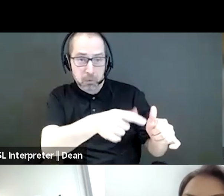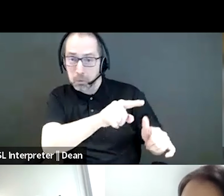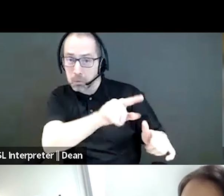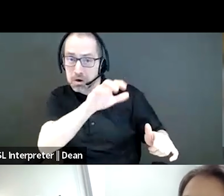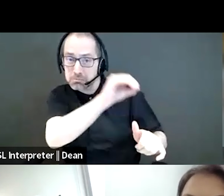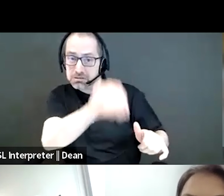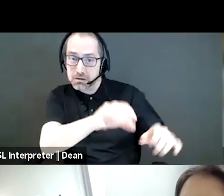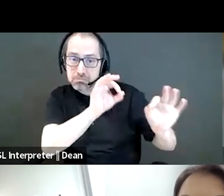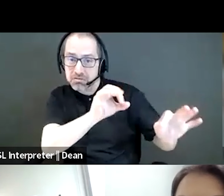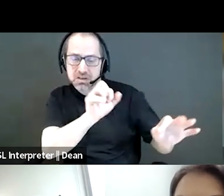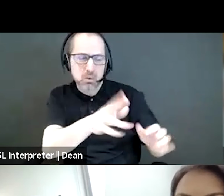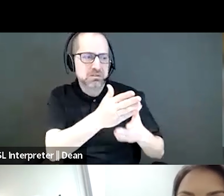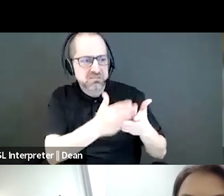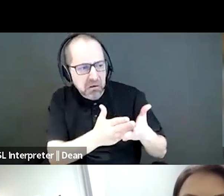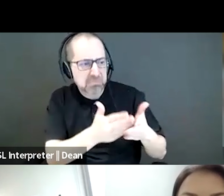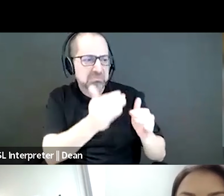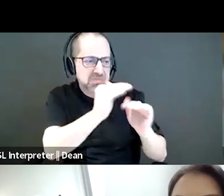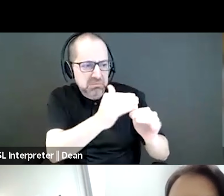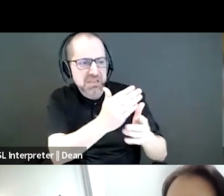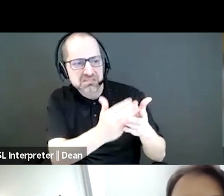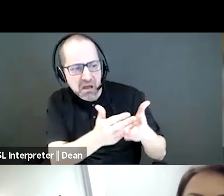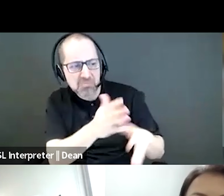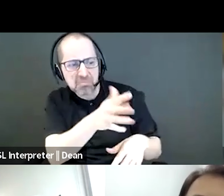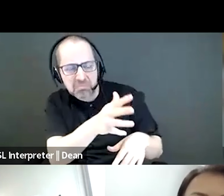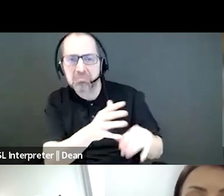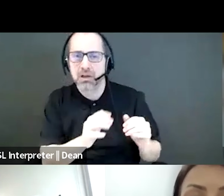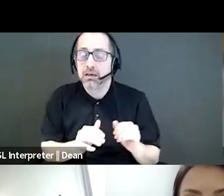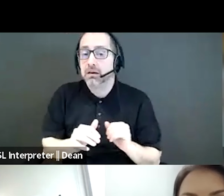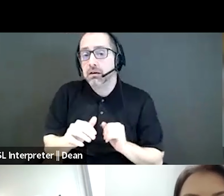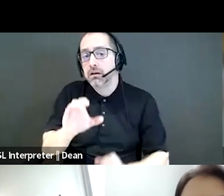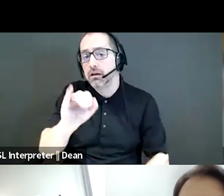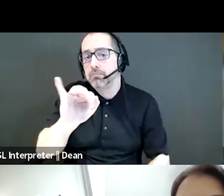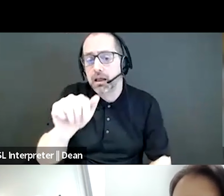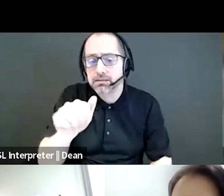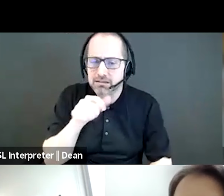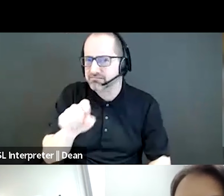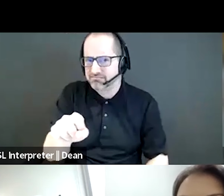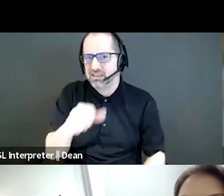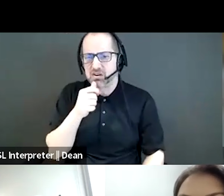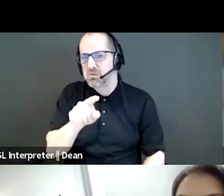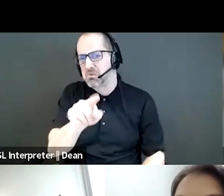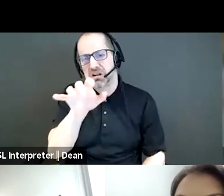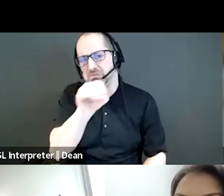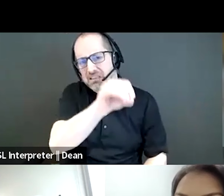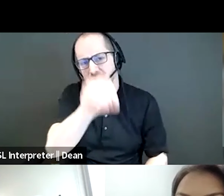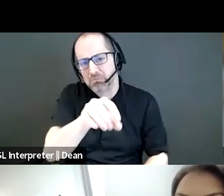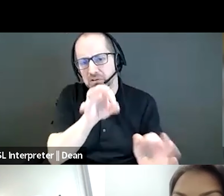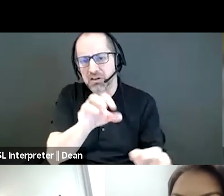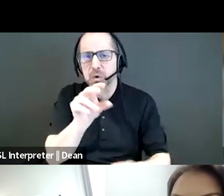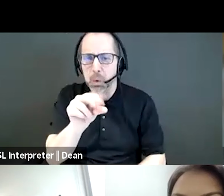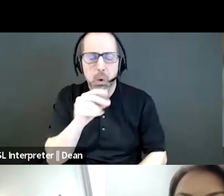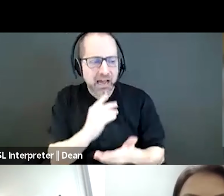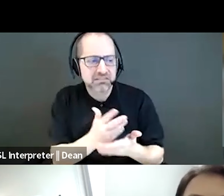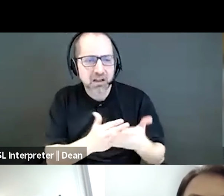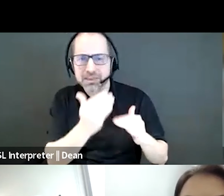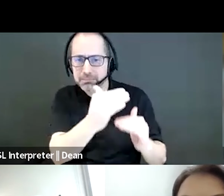I consider so, yes, there are limitations. There is no 100%, and we change over time. We're